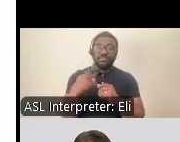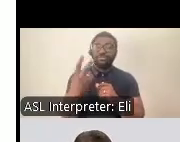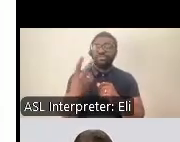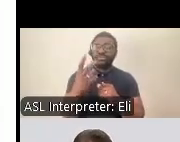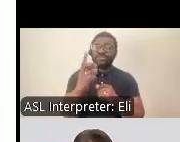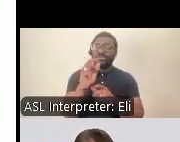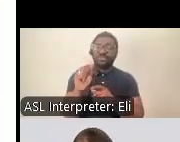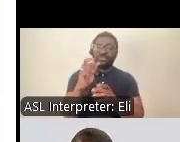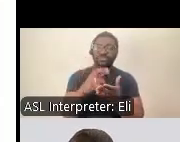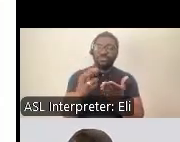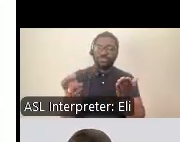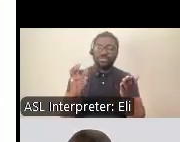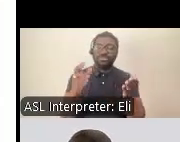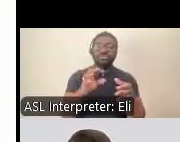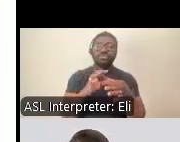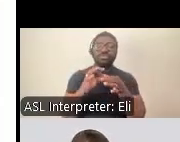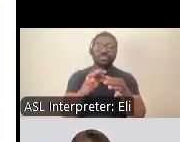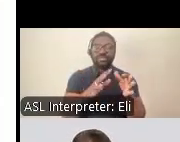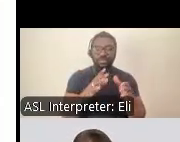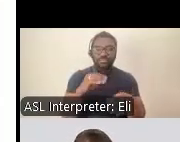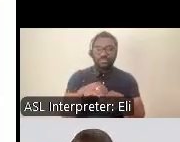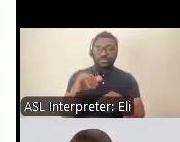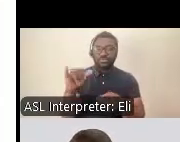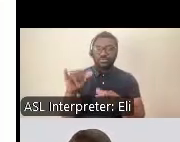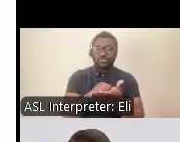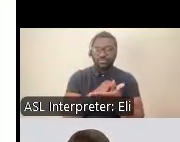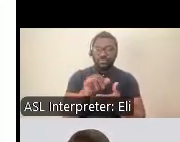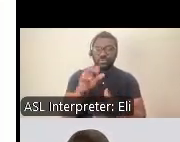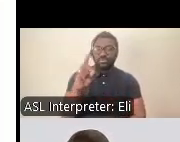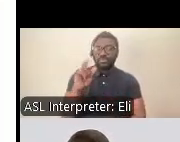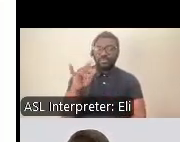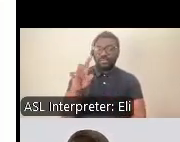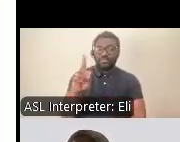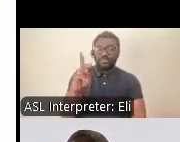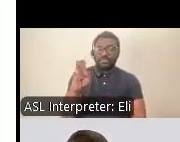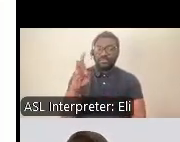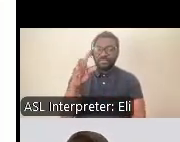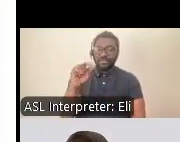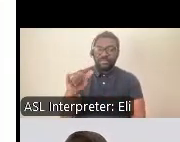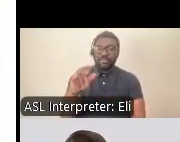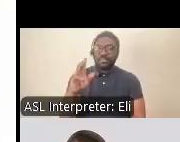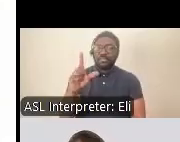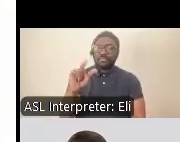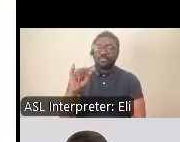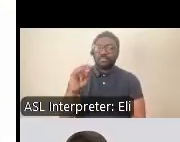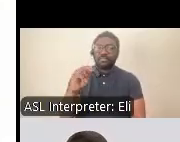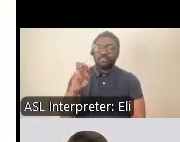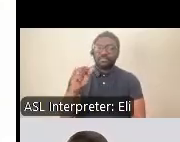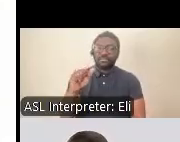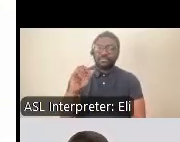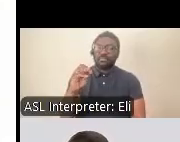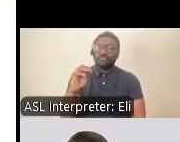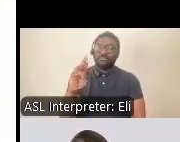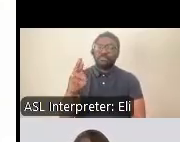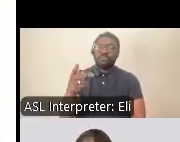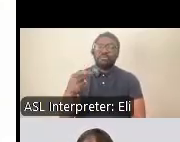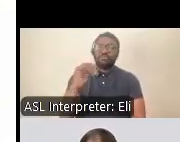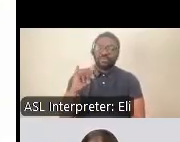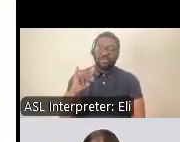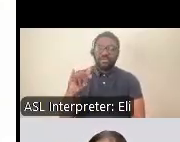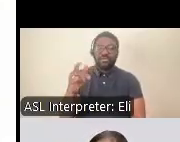disability resource coordinators located in New York, David Kelly and Lindsay Murphy, who are both leading work in the field to create a